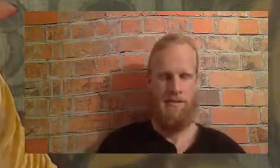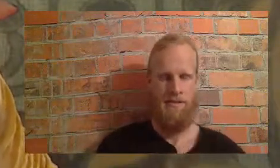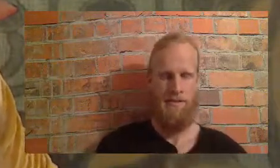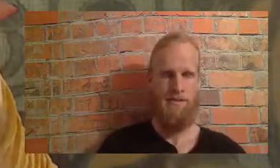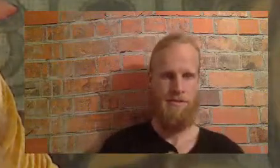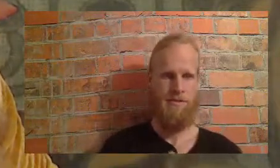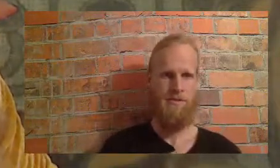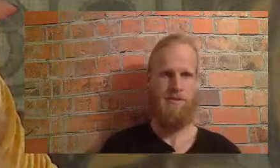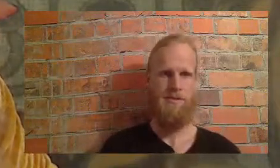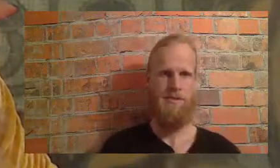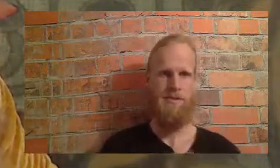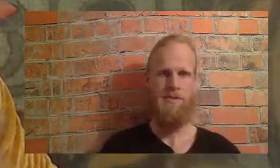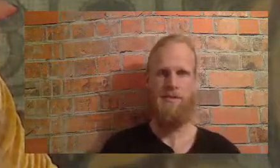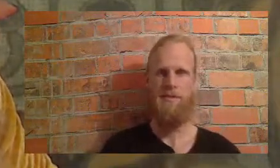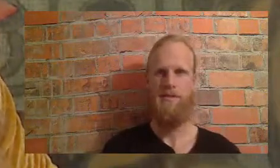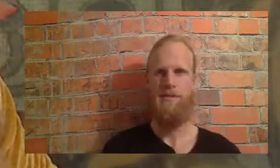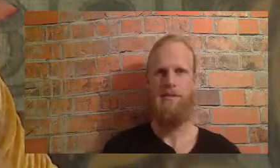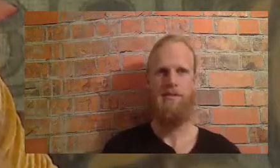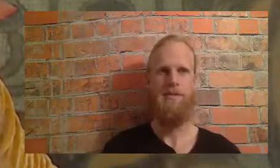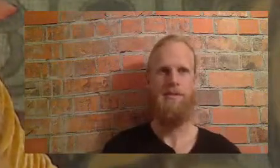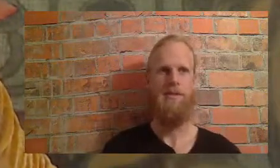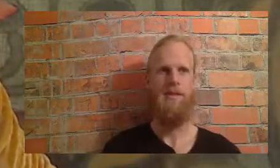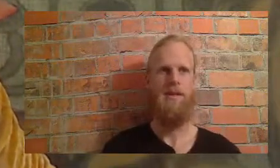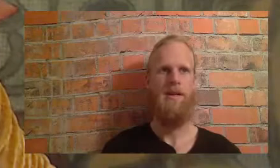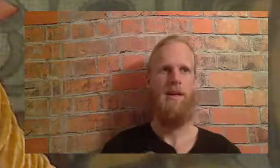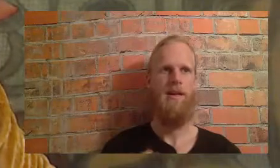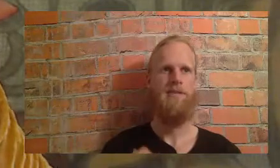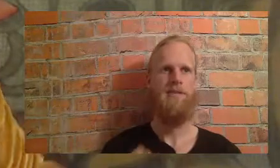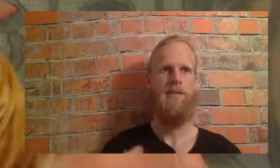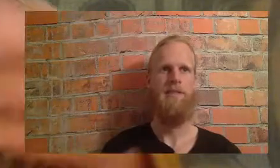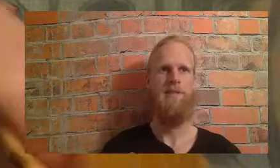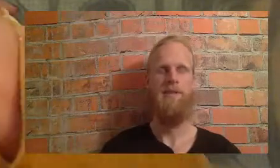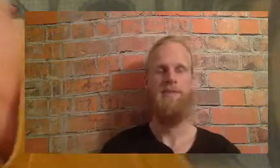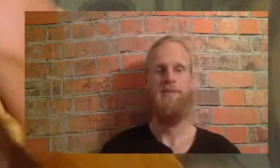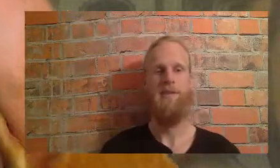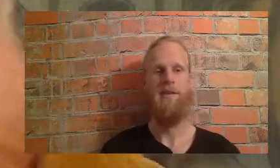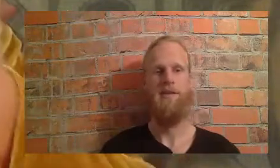I deserve to have my energy back.